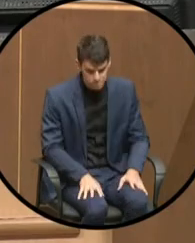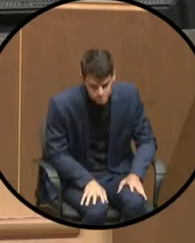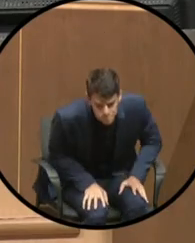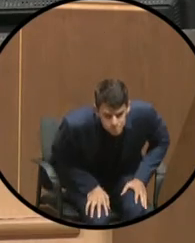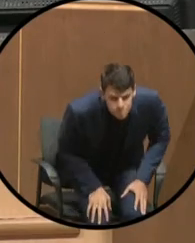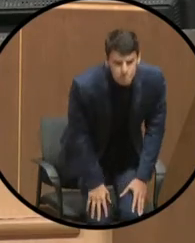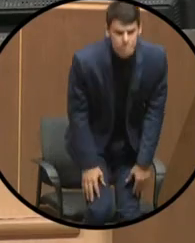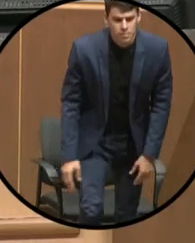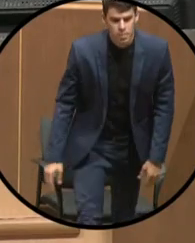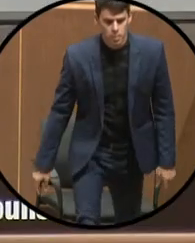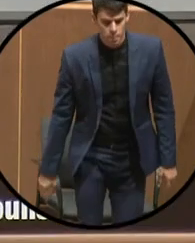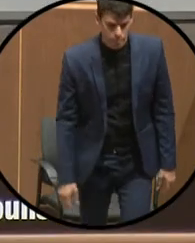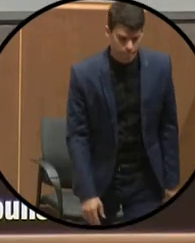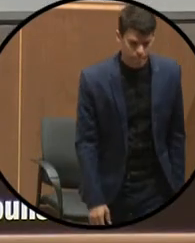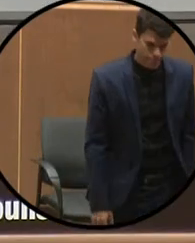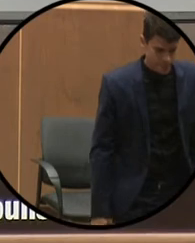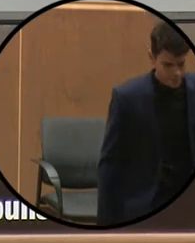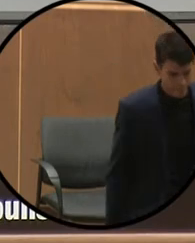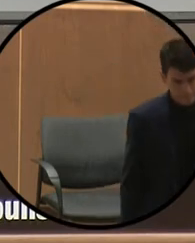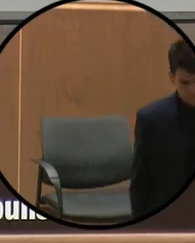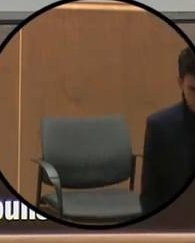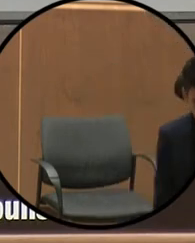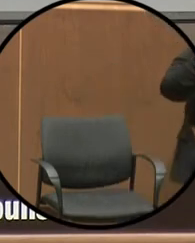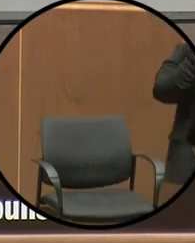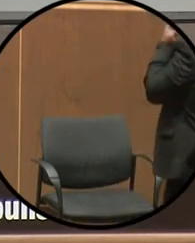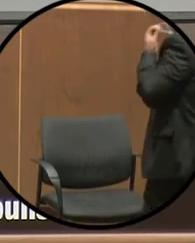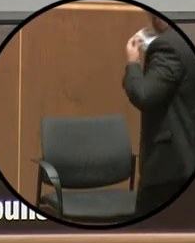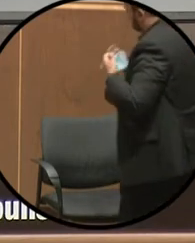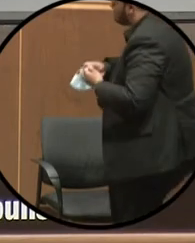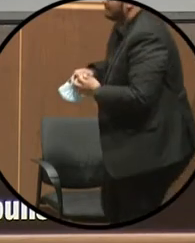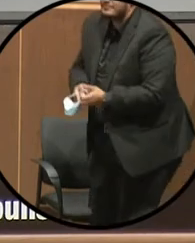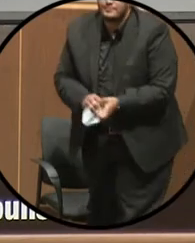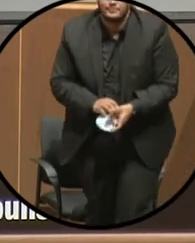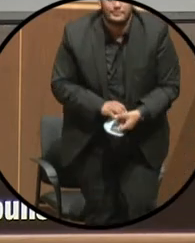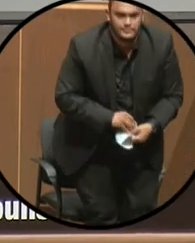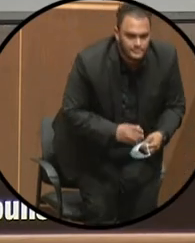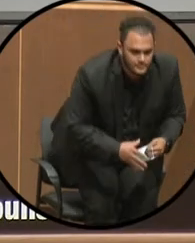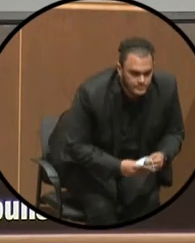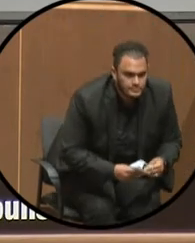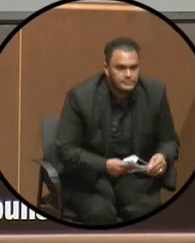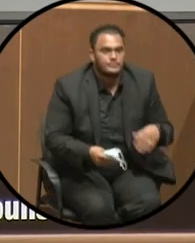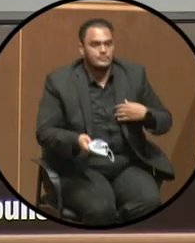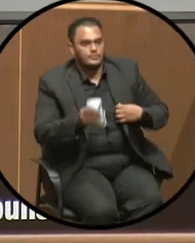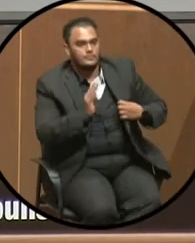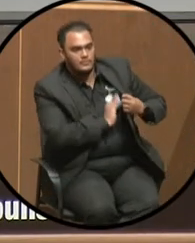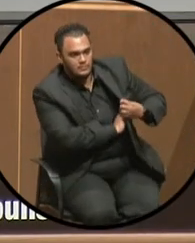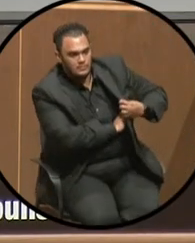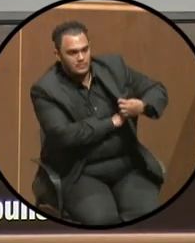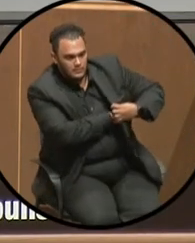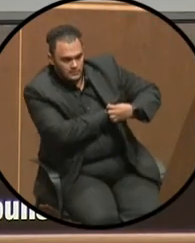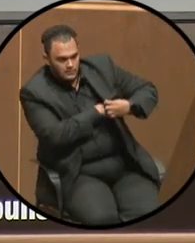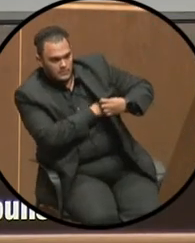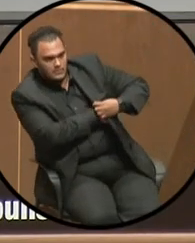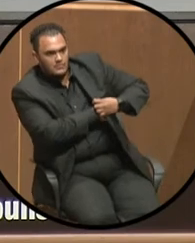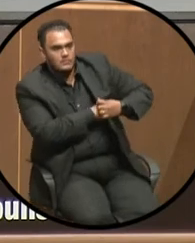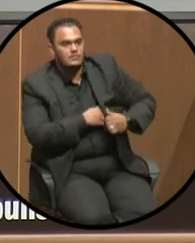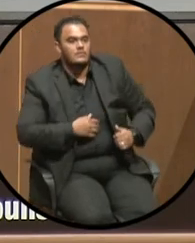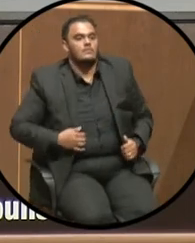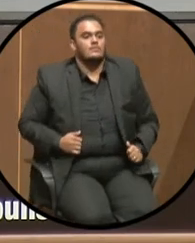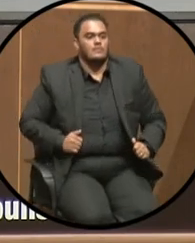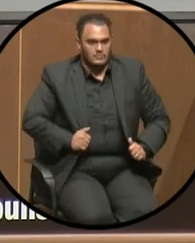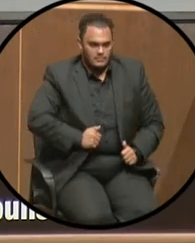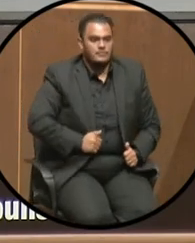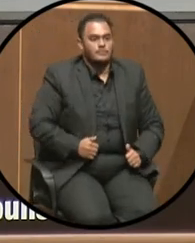Madam Chair and members of the board. We are very pleased that OSPA has come to conclusion and agreement on their contract for last